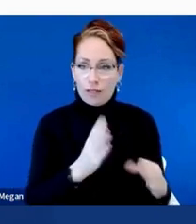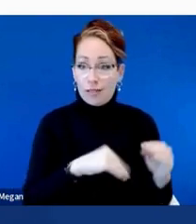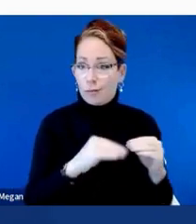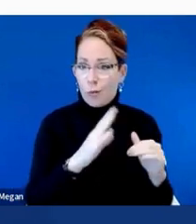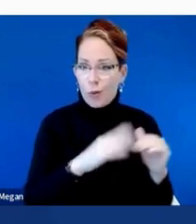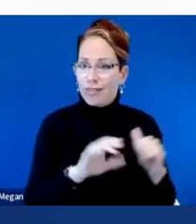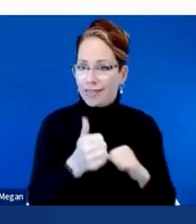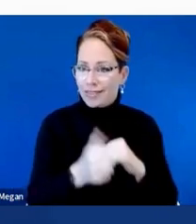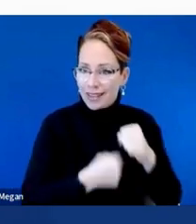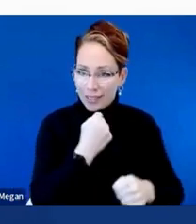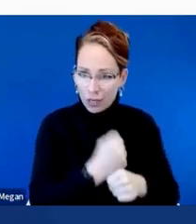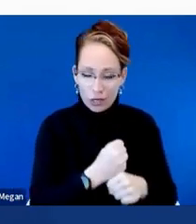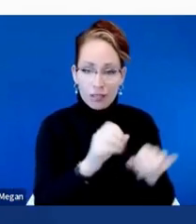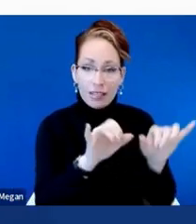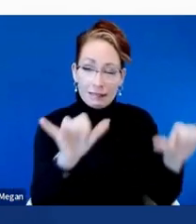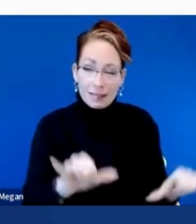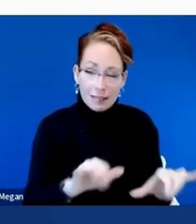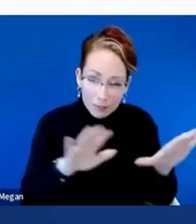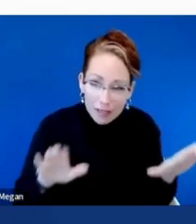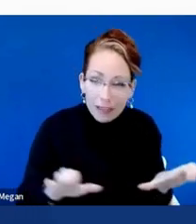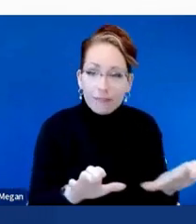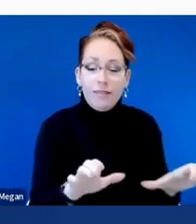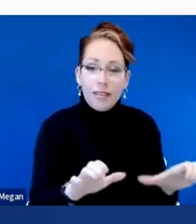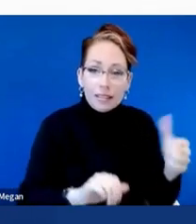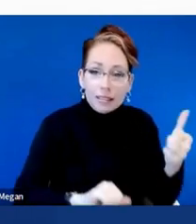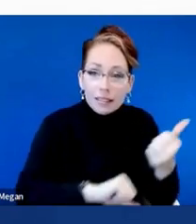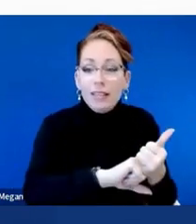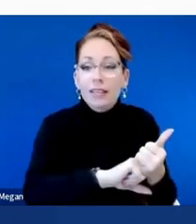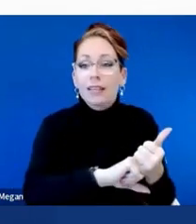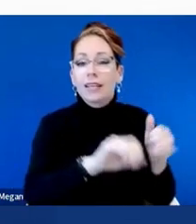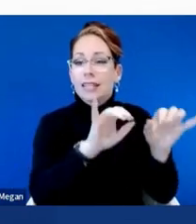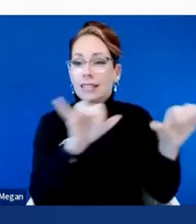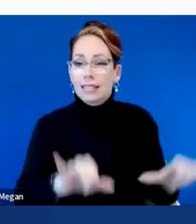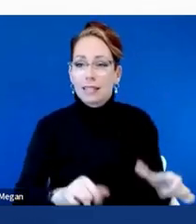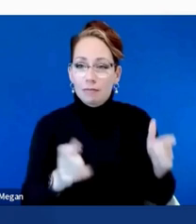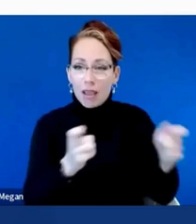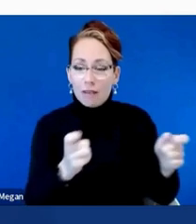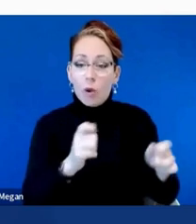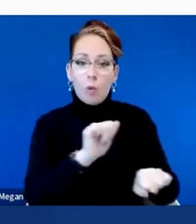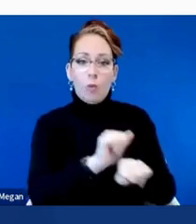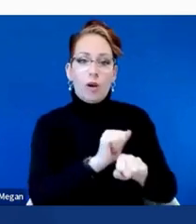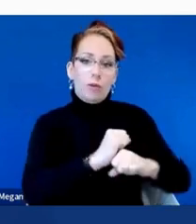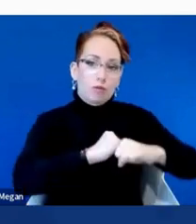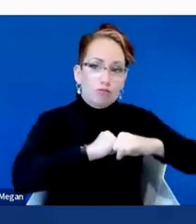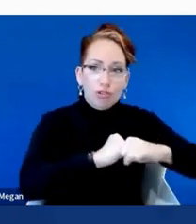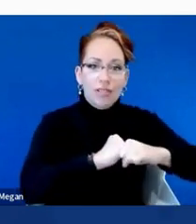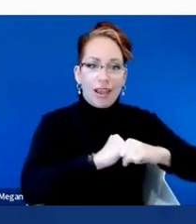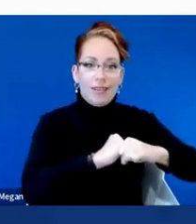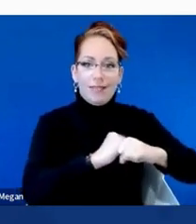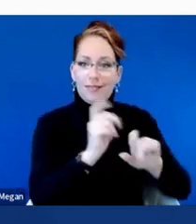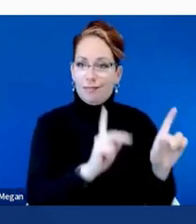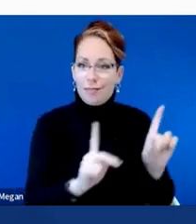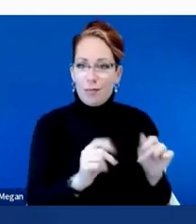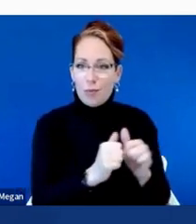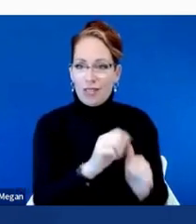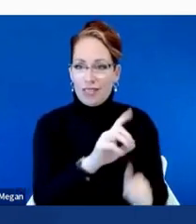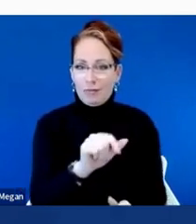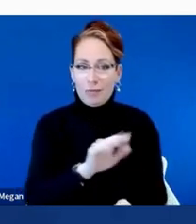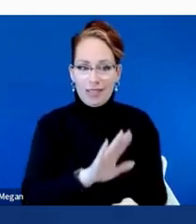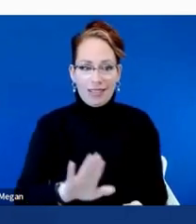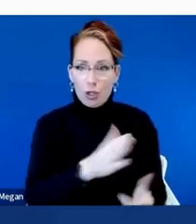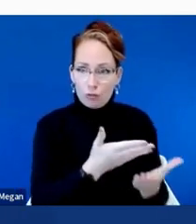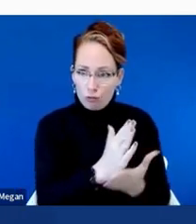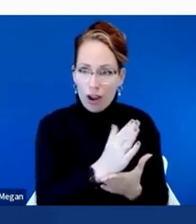and program management, working to preserve and protect the rights of persons with disabilities to have access to community-based